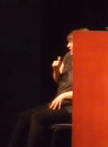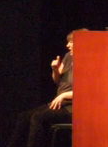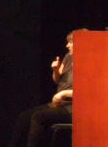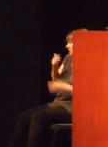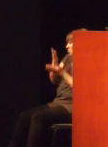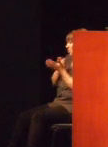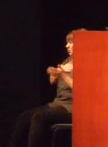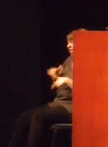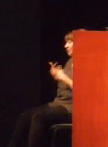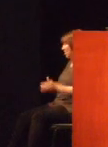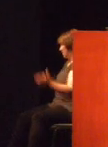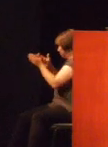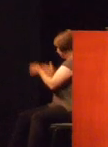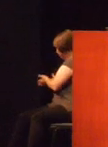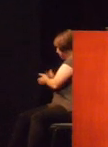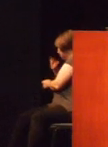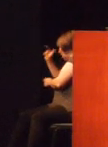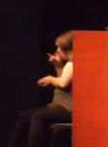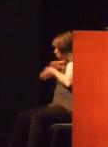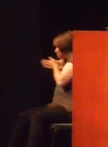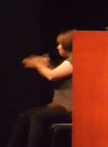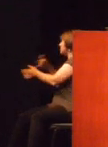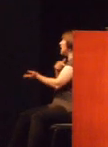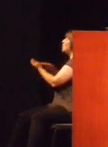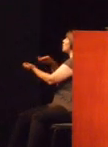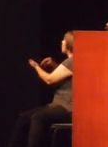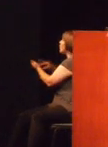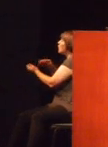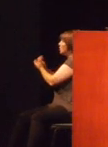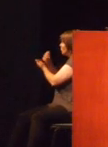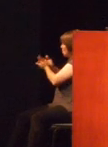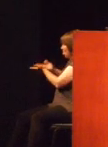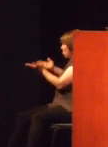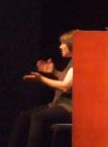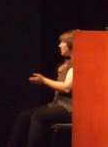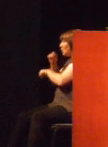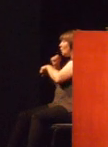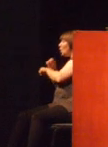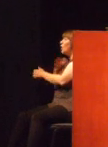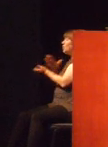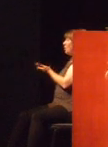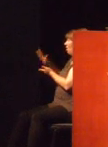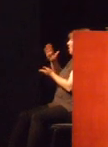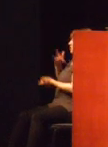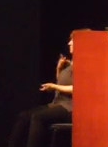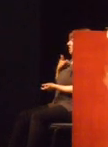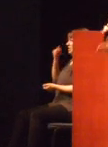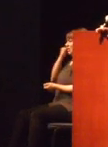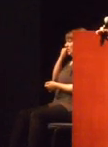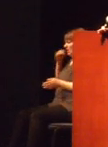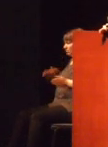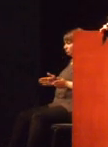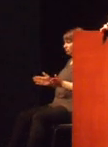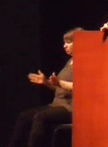life. And this foot is on this other path where I'm learning all this new stuff at my work or at my college, and I feel like if I stay on the two paths,